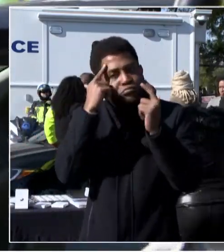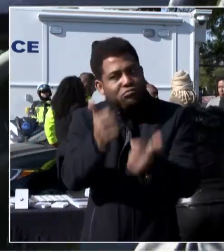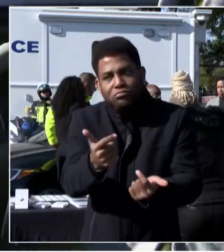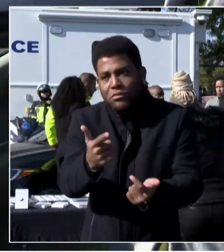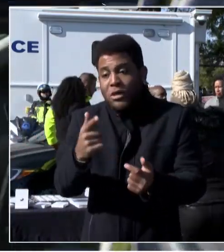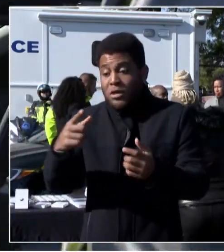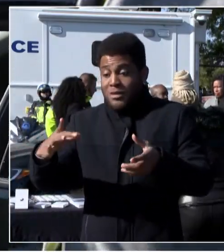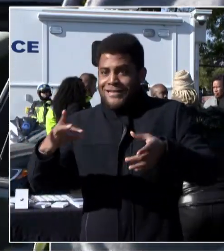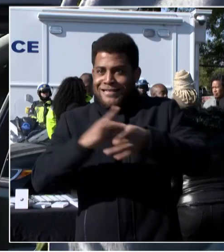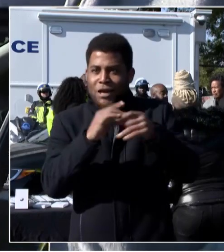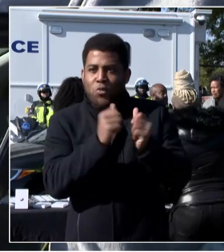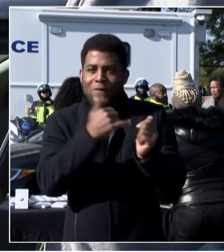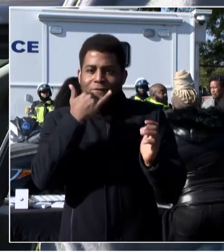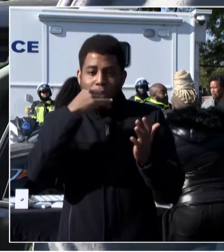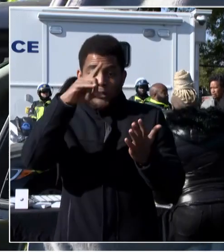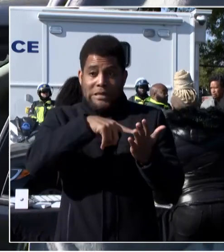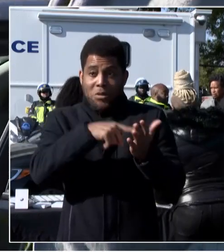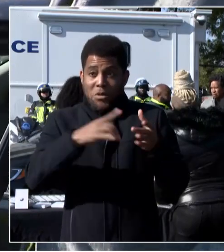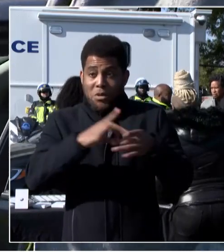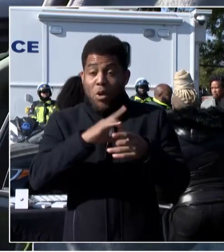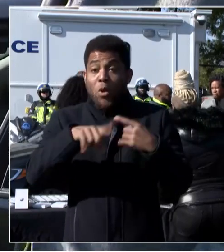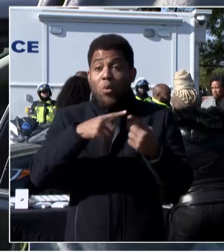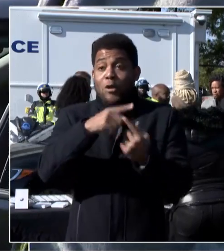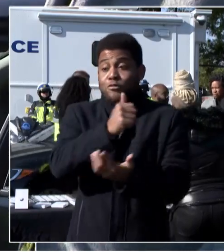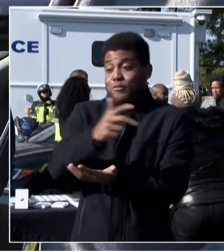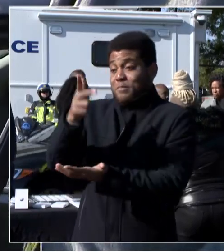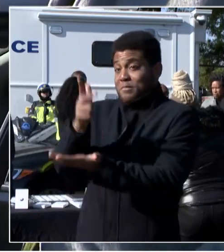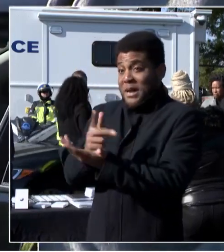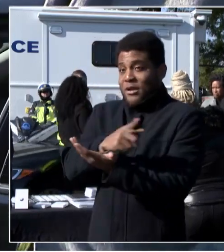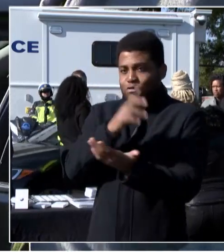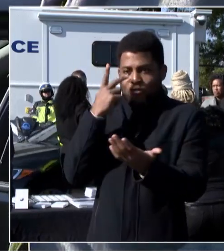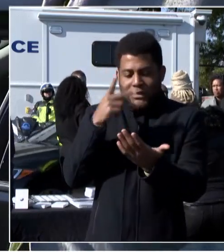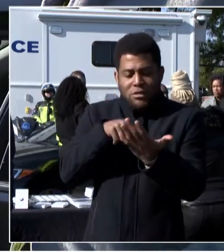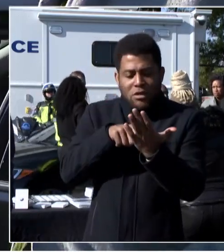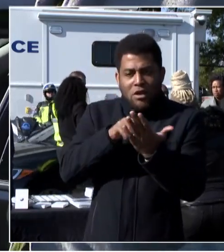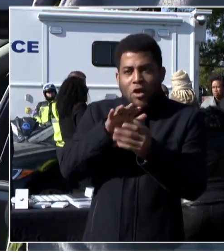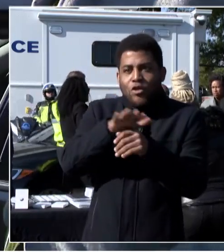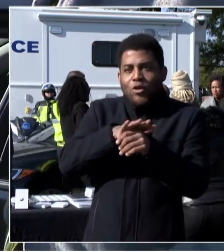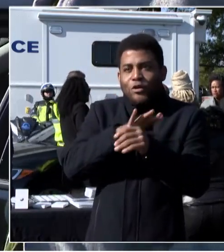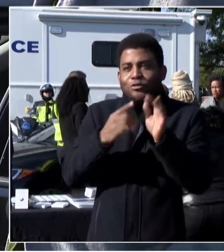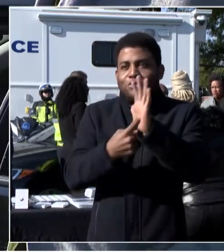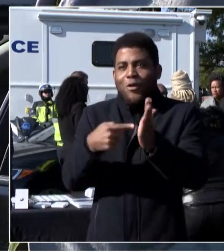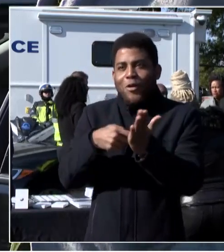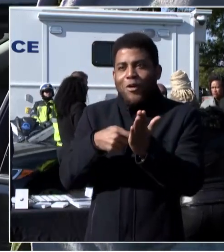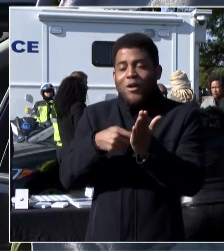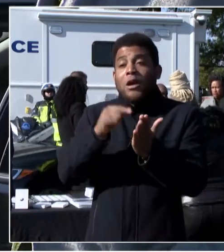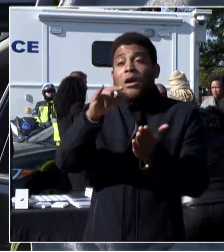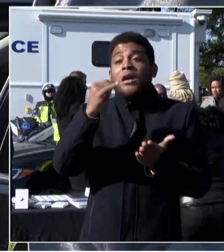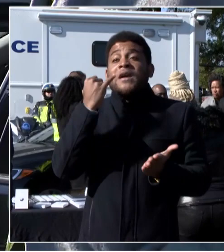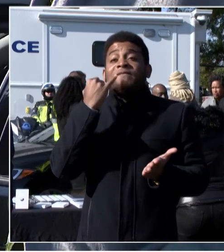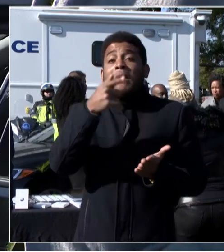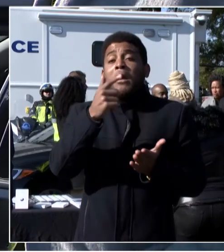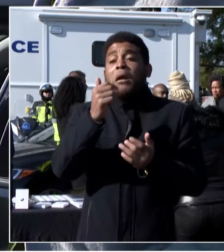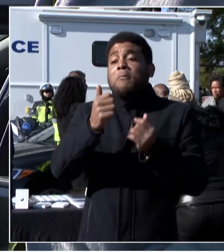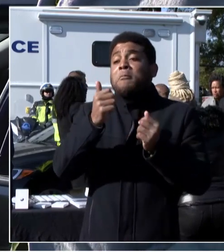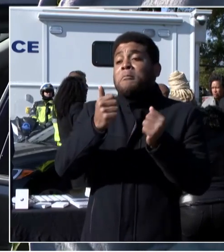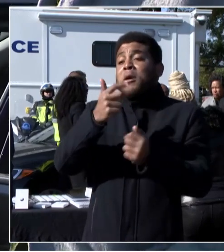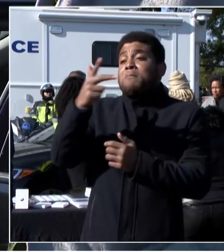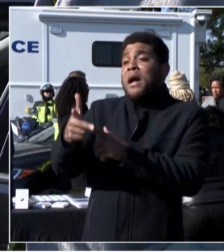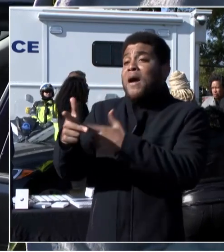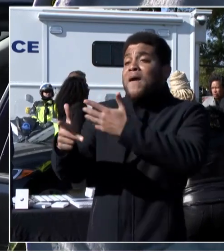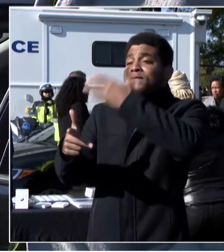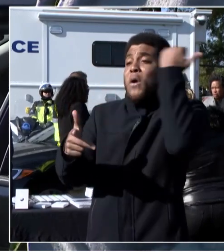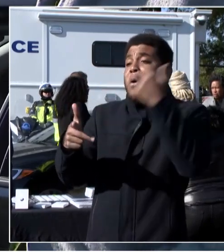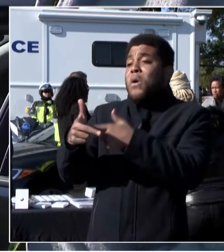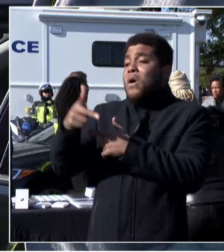notification. I'll be able to safely track it, even if I misplaced my vehicle, forgot where I parked, or in the event of a crime. So make sure to visit the locations, get your